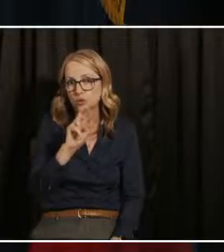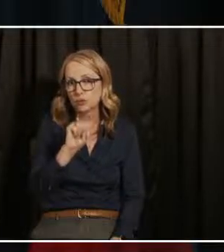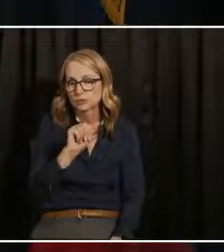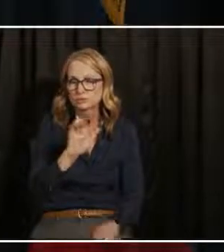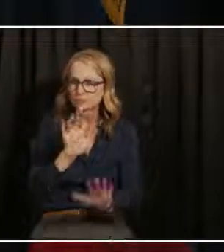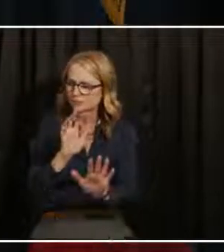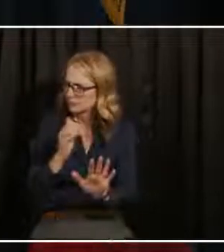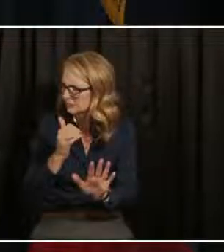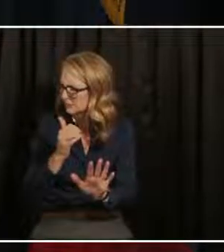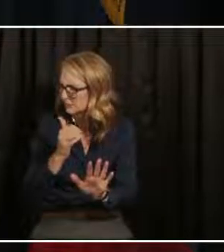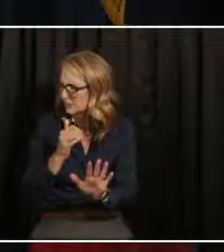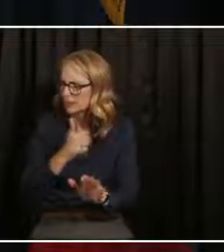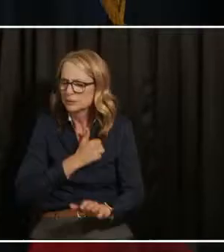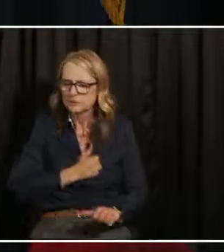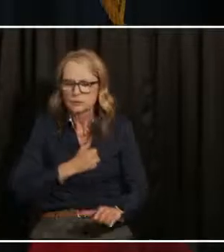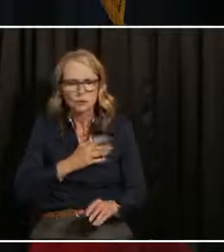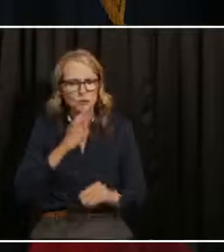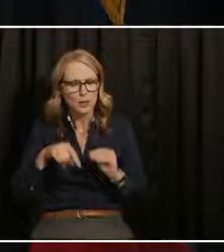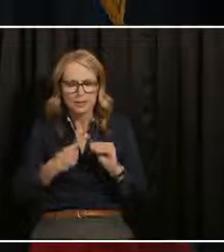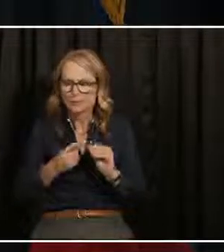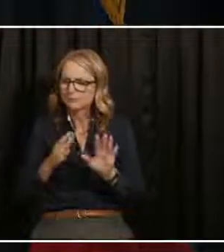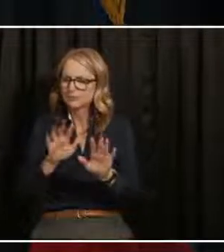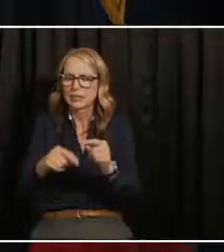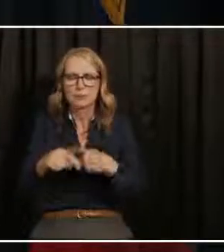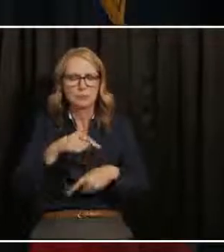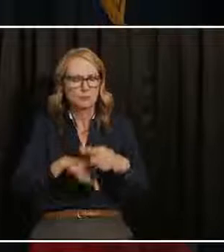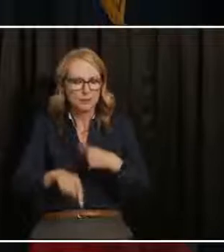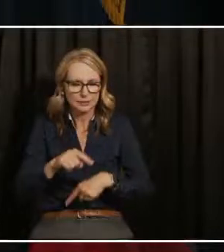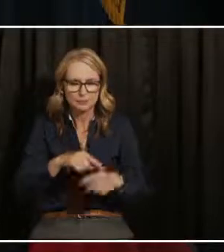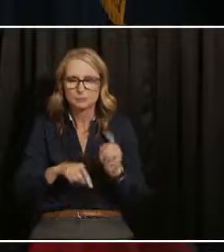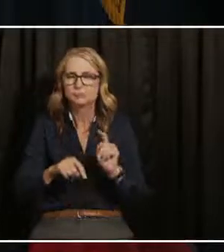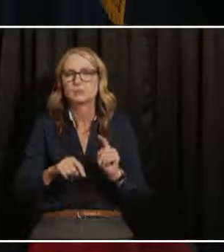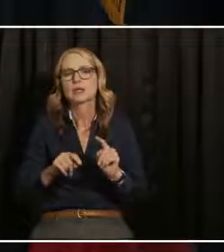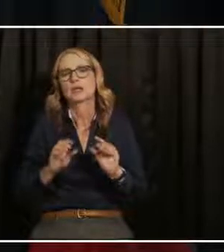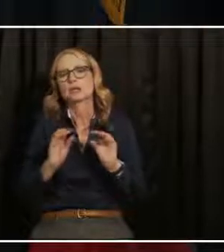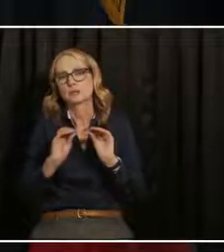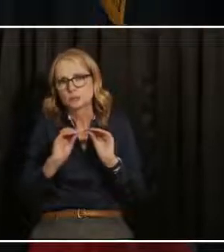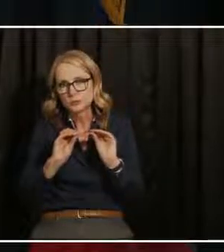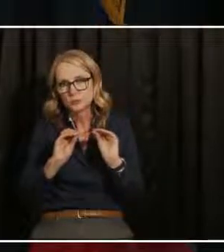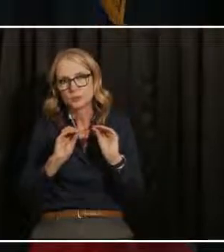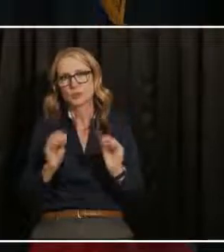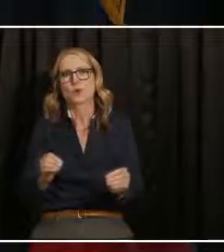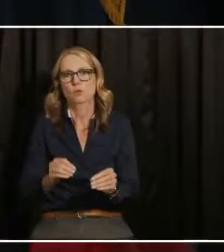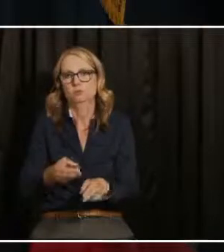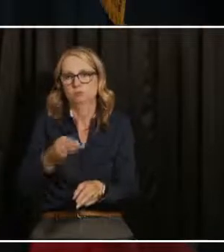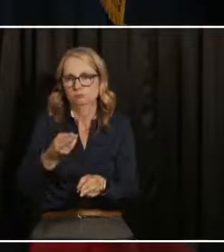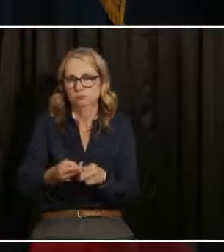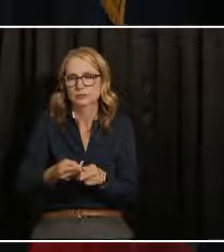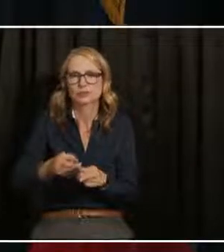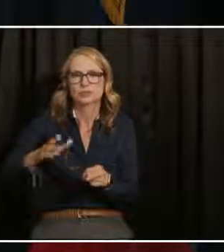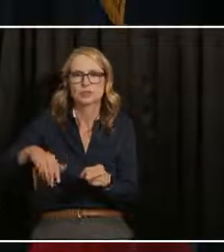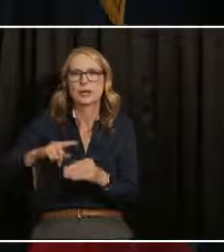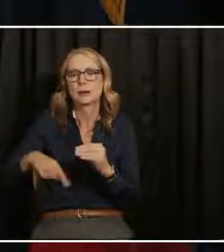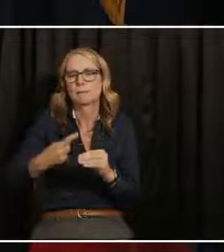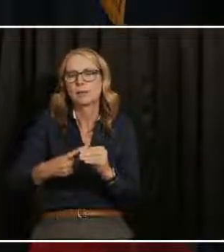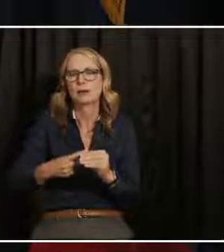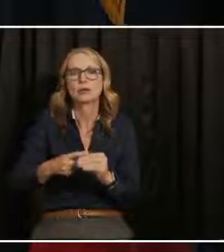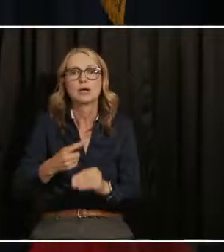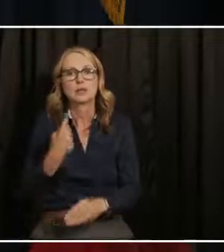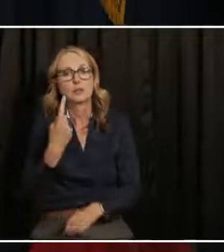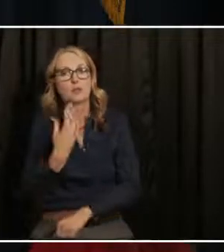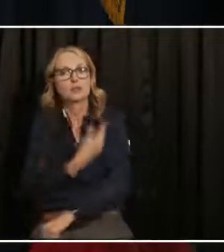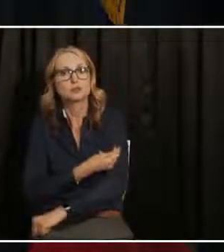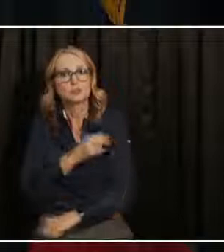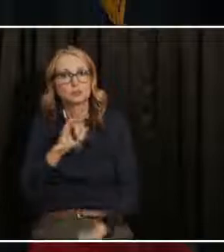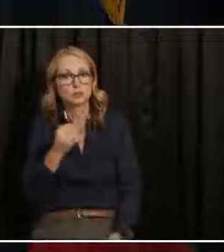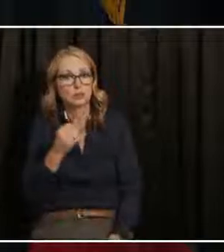sorry, this is Johnson & Johnson. Let me start again. There's no definitive word from the FDA on people that got the 1-dose Johnson & Johnson vaccine, how they should